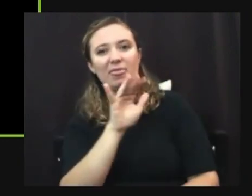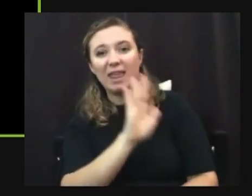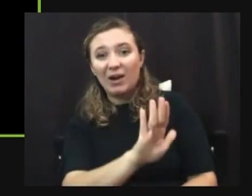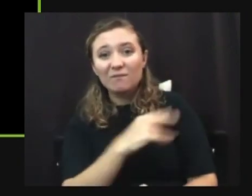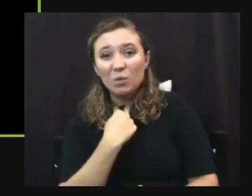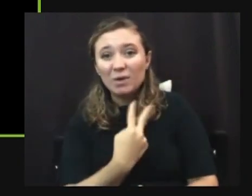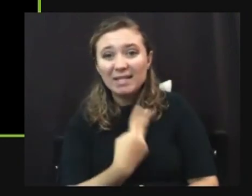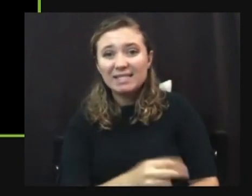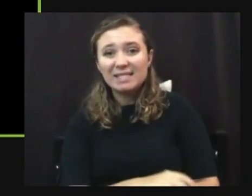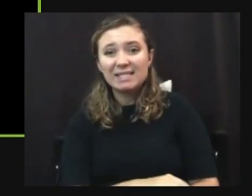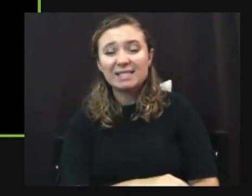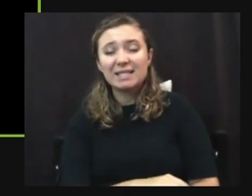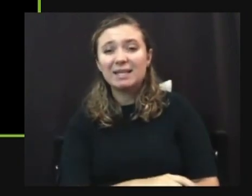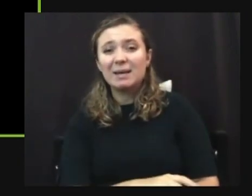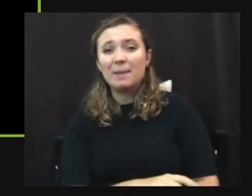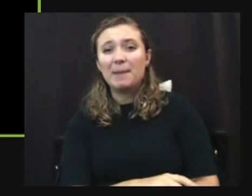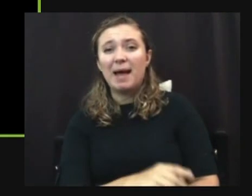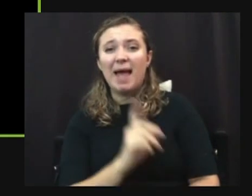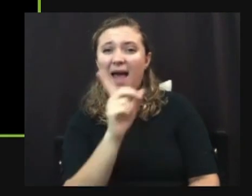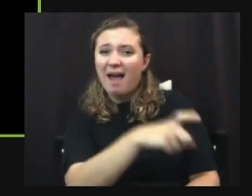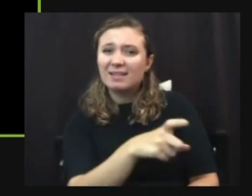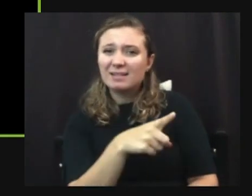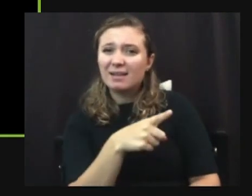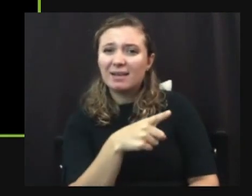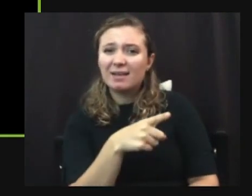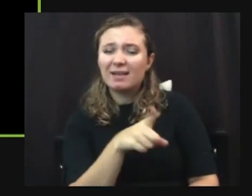voice by asking them.